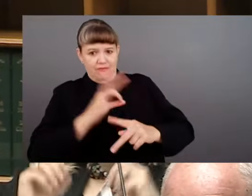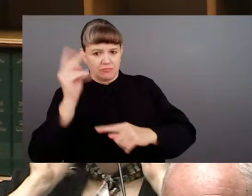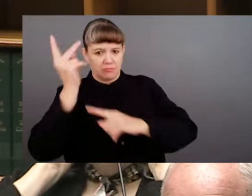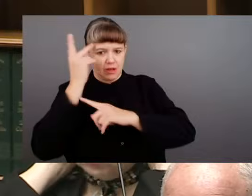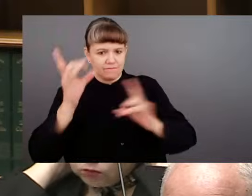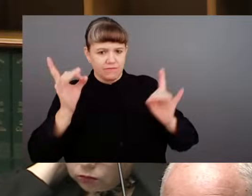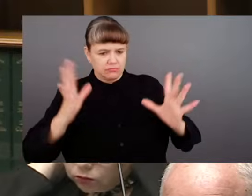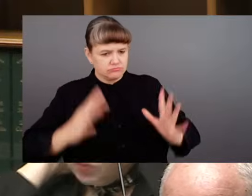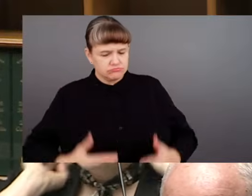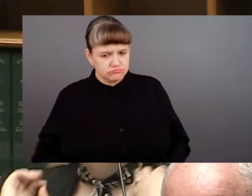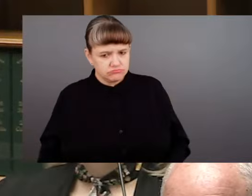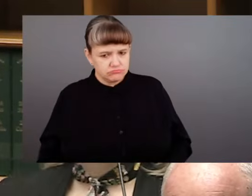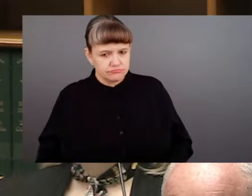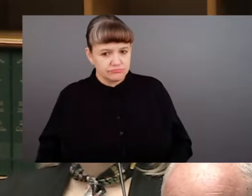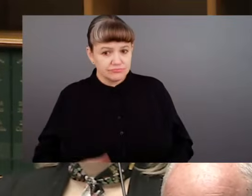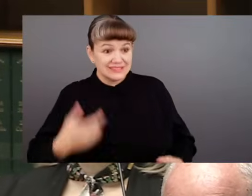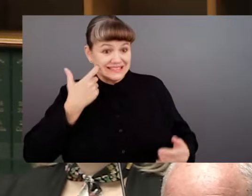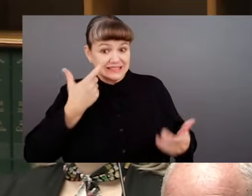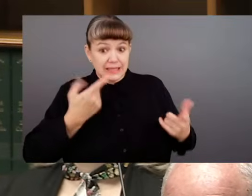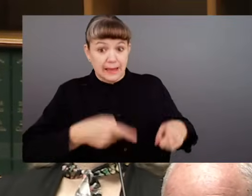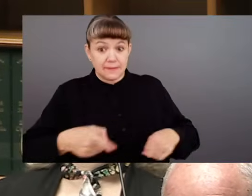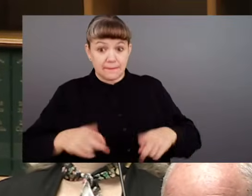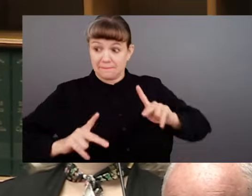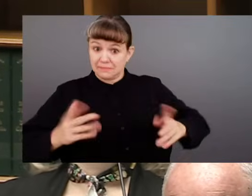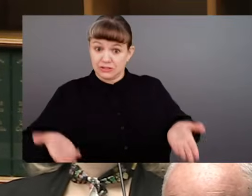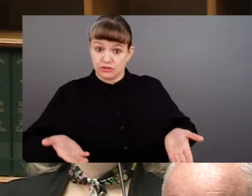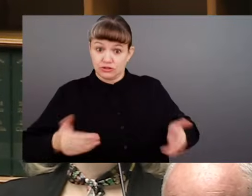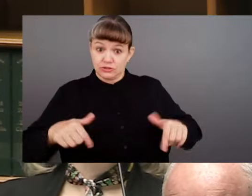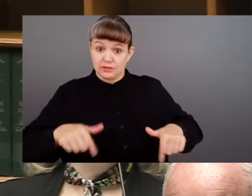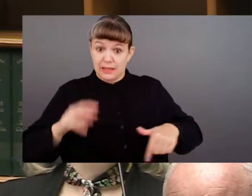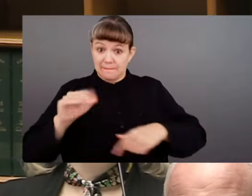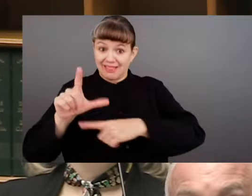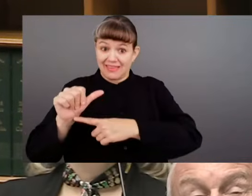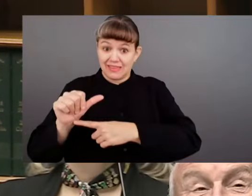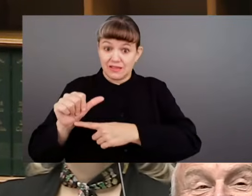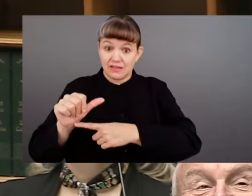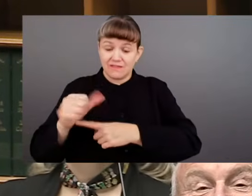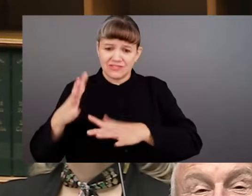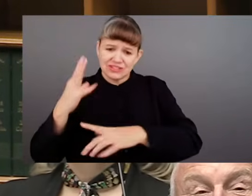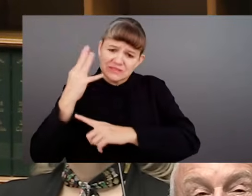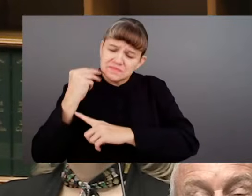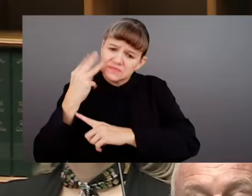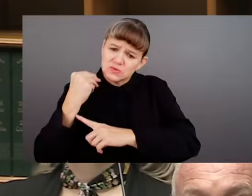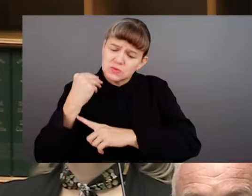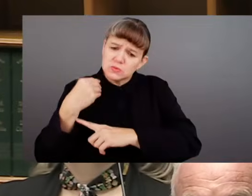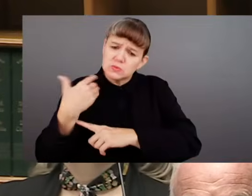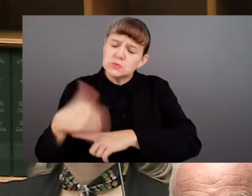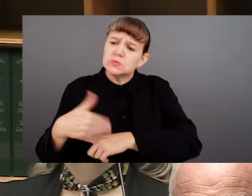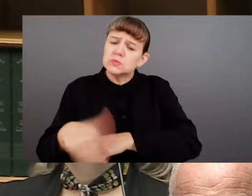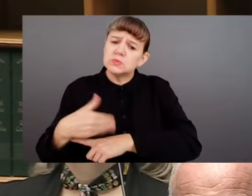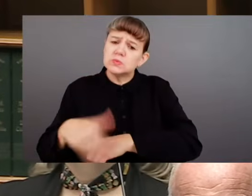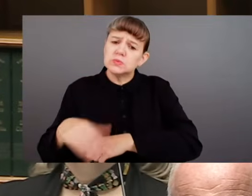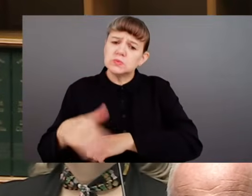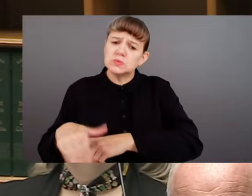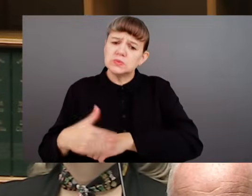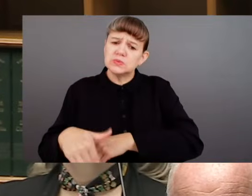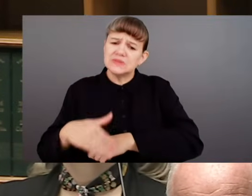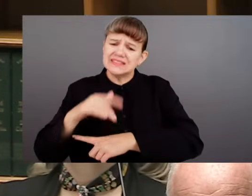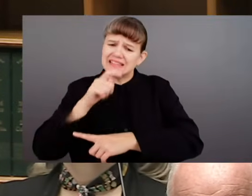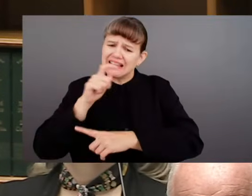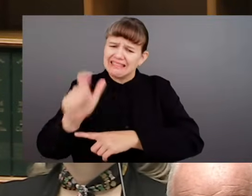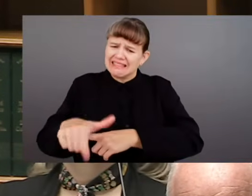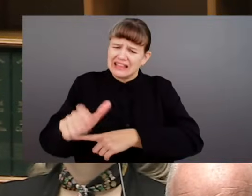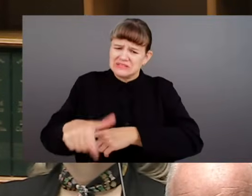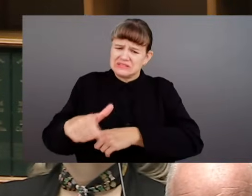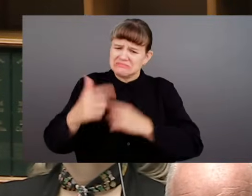they've experienced what we think is really unnecessary and unfortunate incidents of